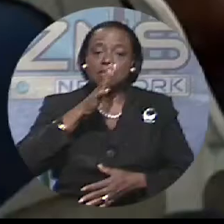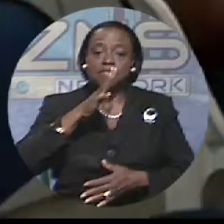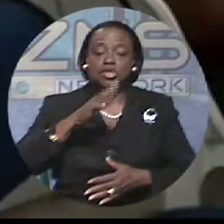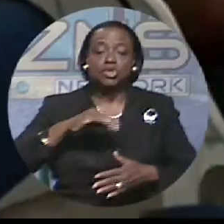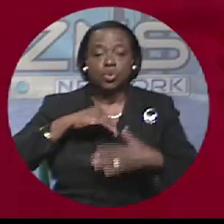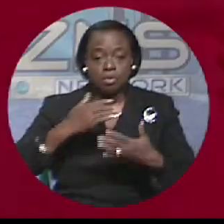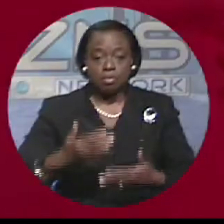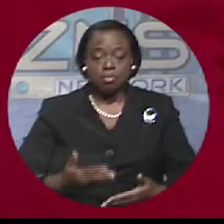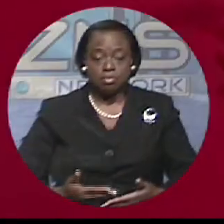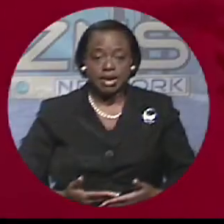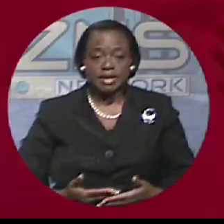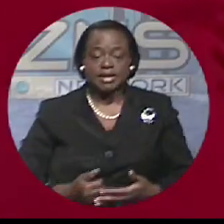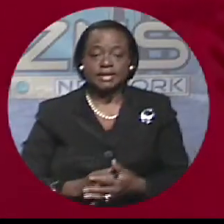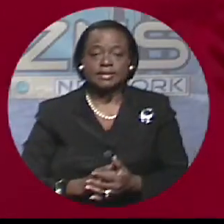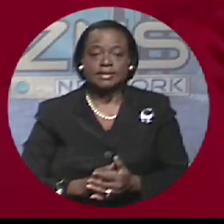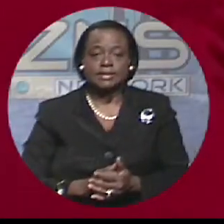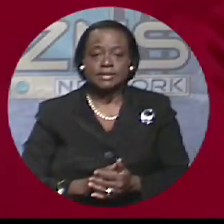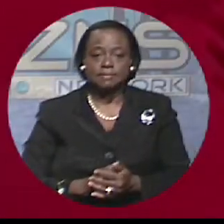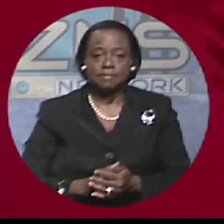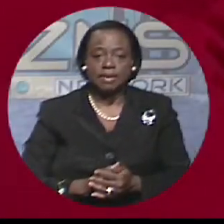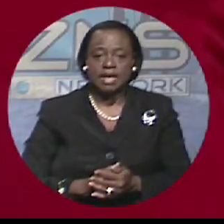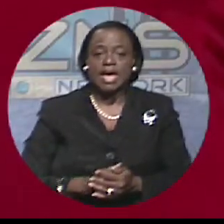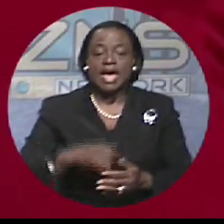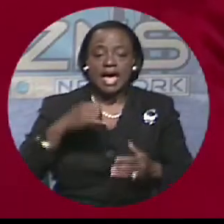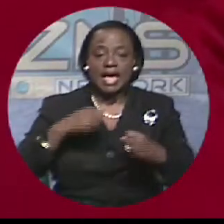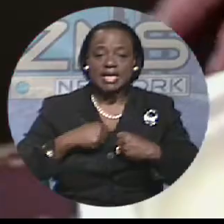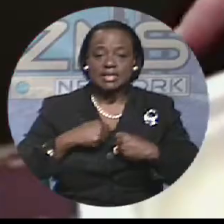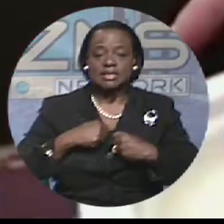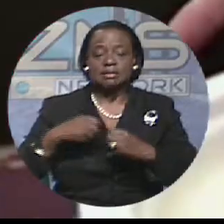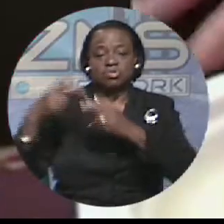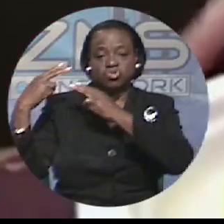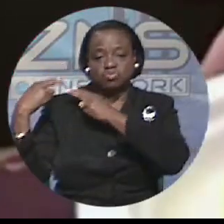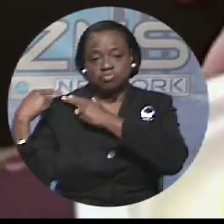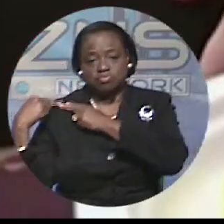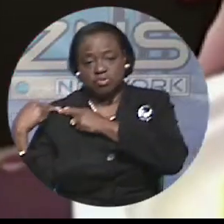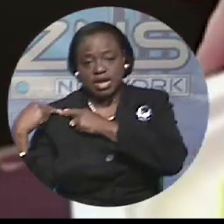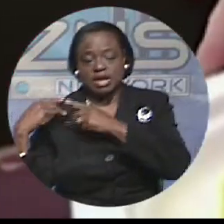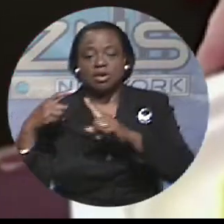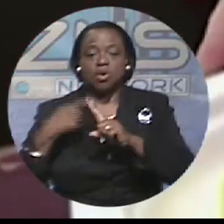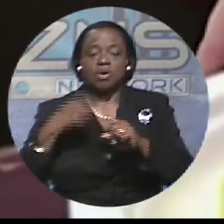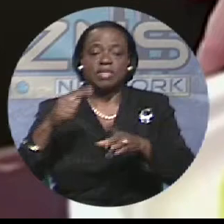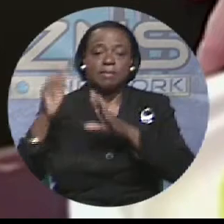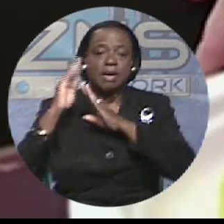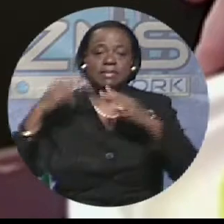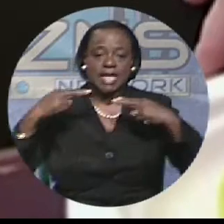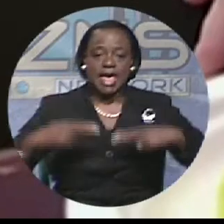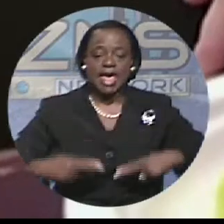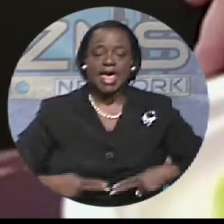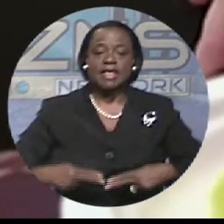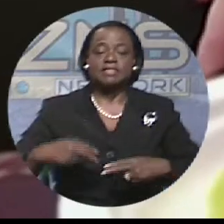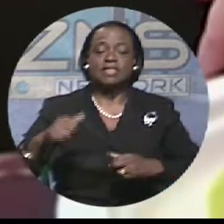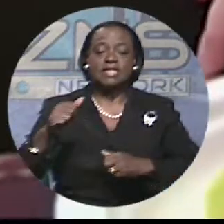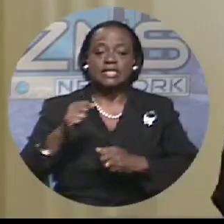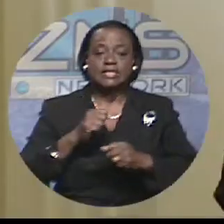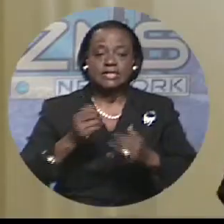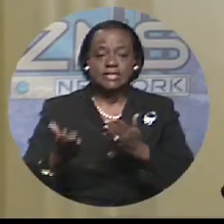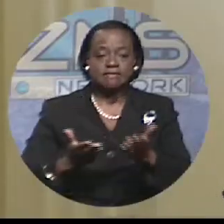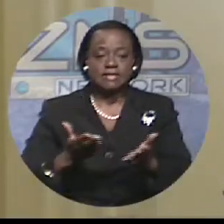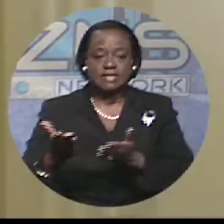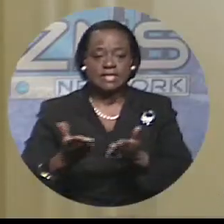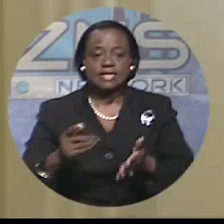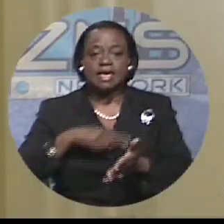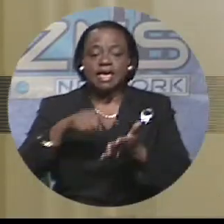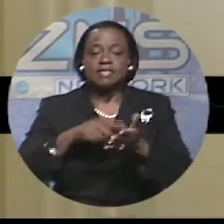The end results, he says, could pose a major strain on the country's health services. This public health intervention